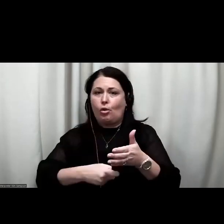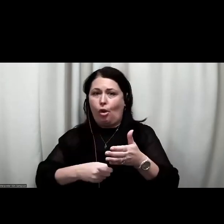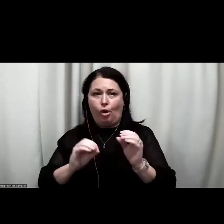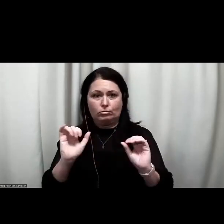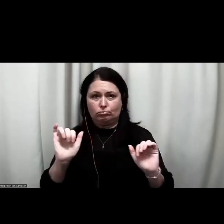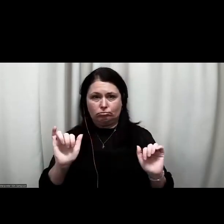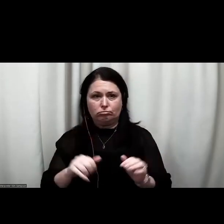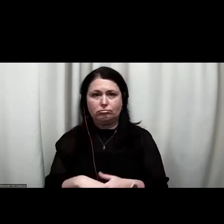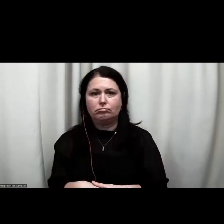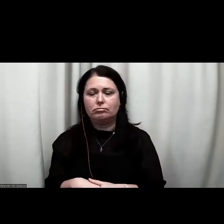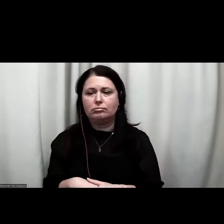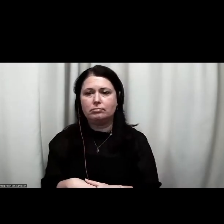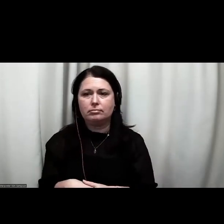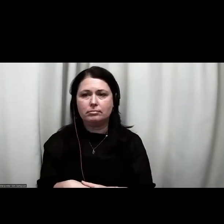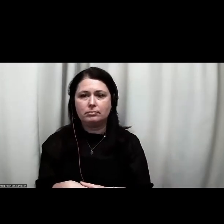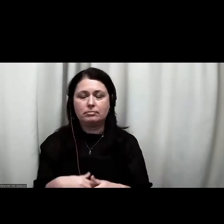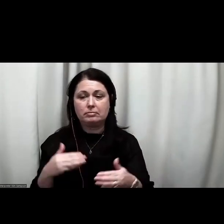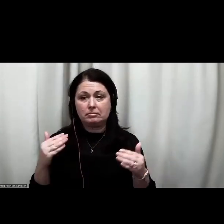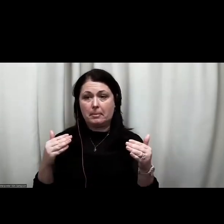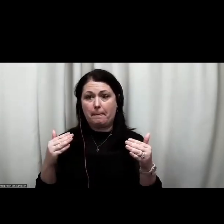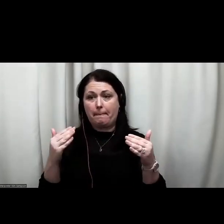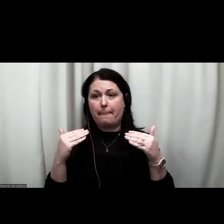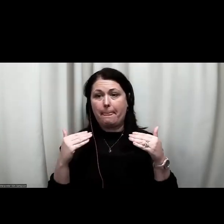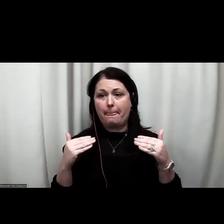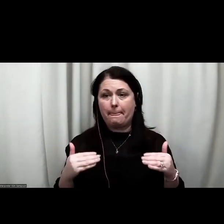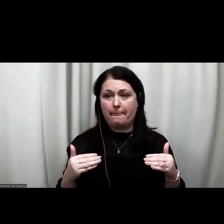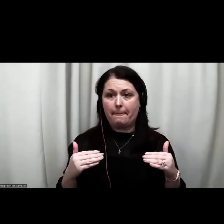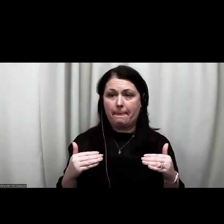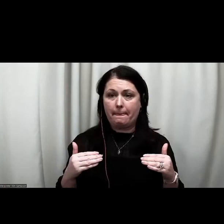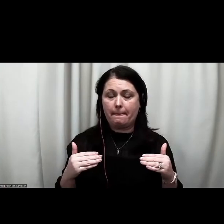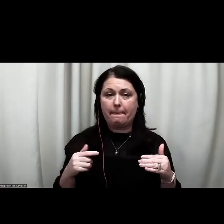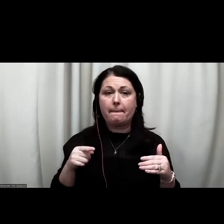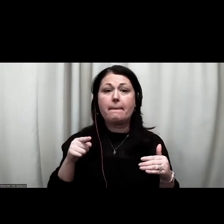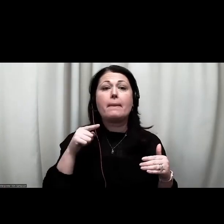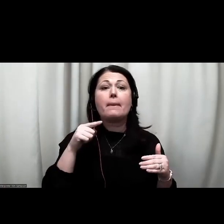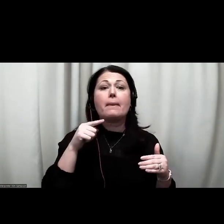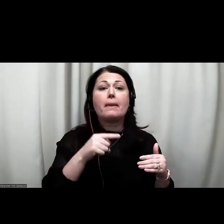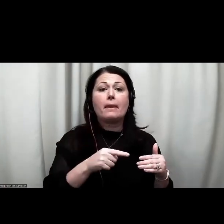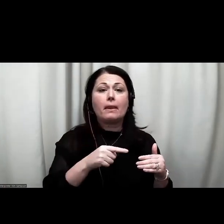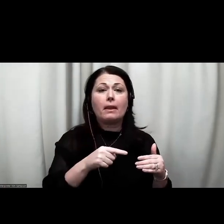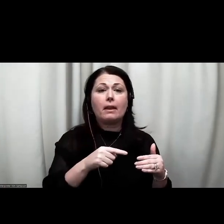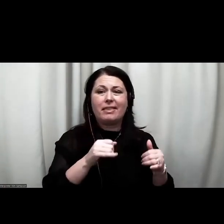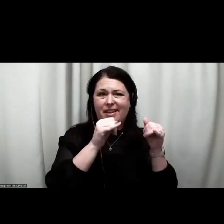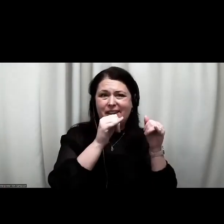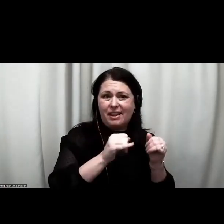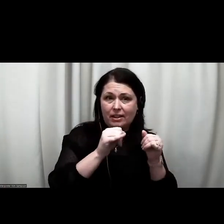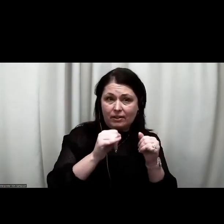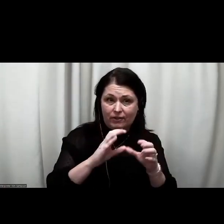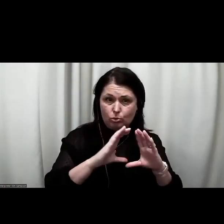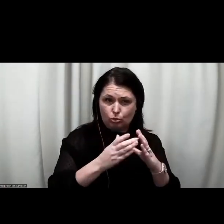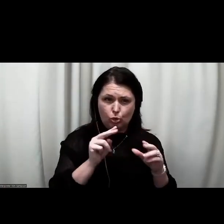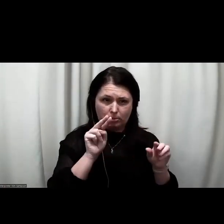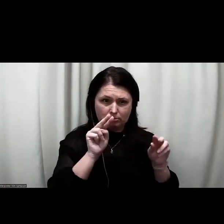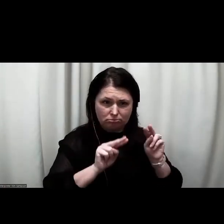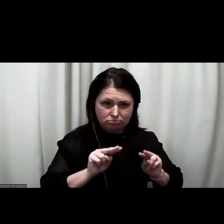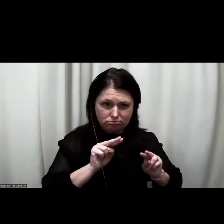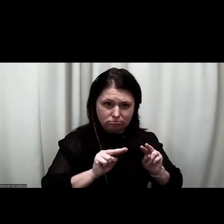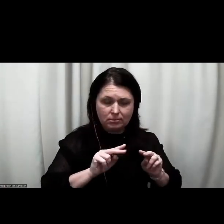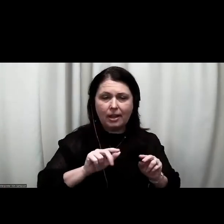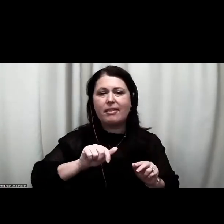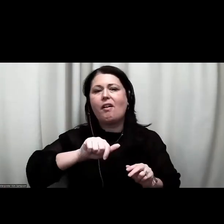them. And you'll have to look at the individual groups that are at the